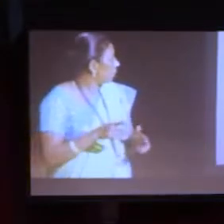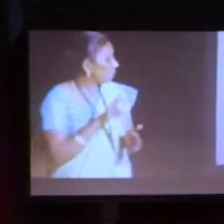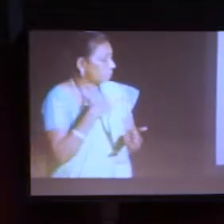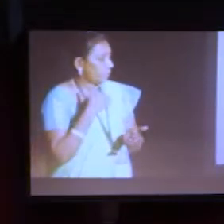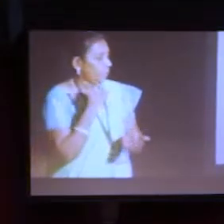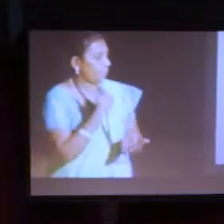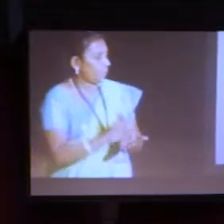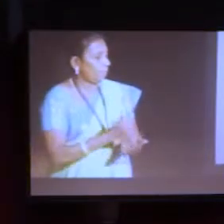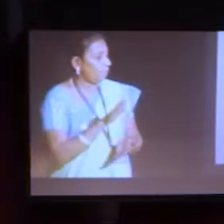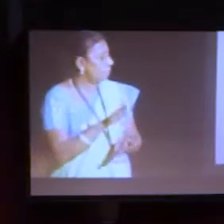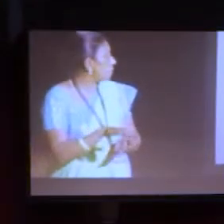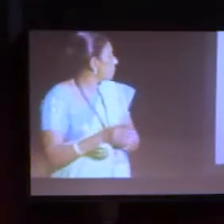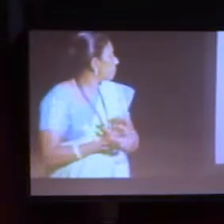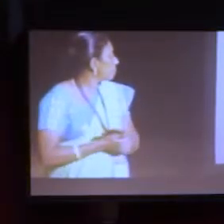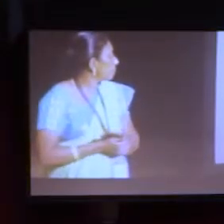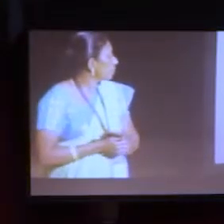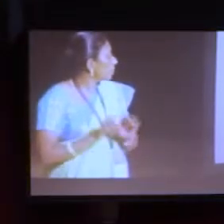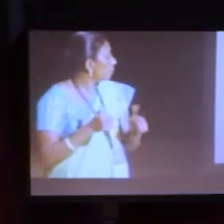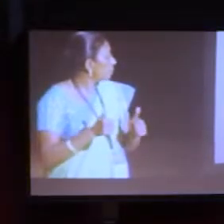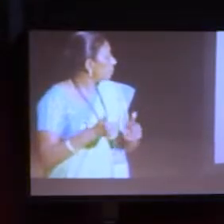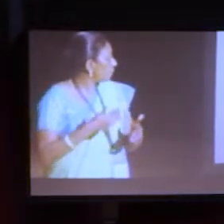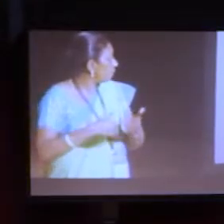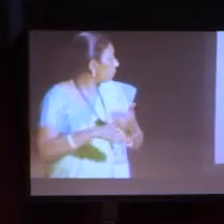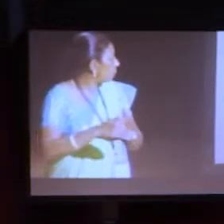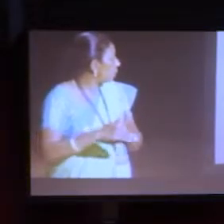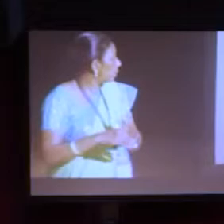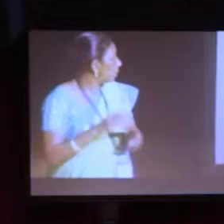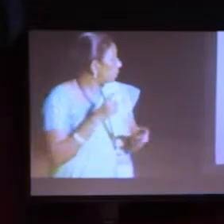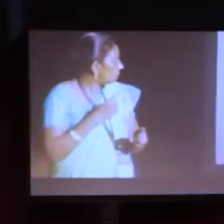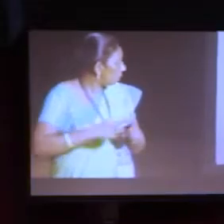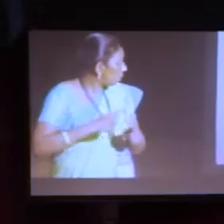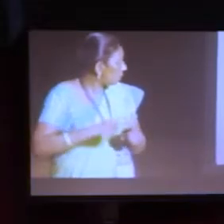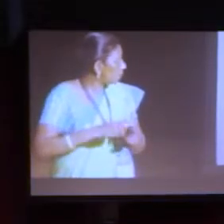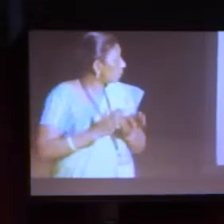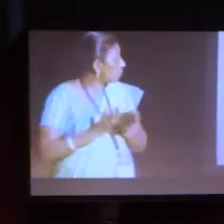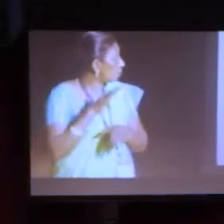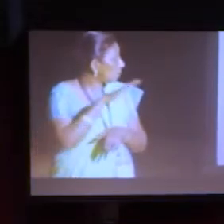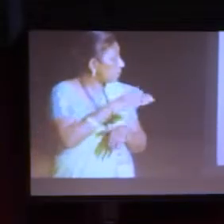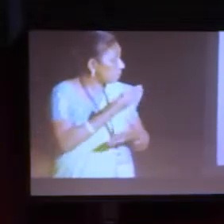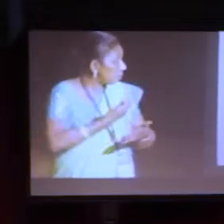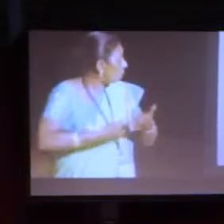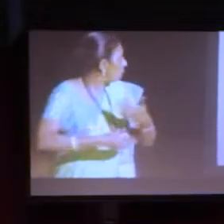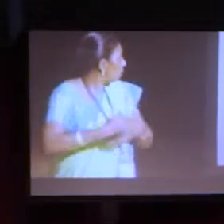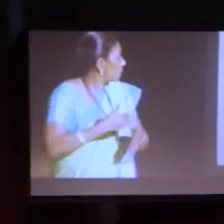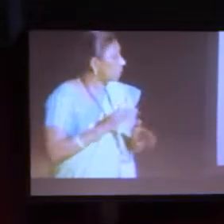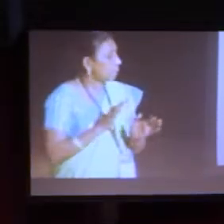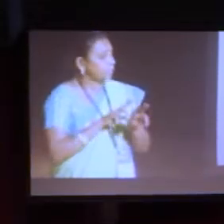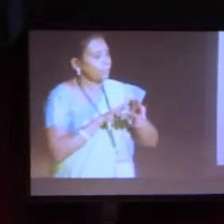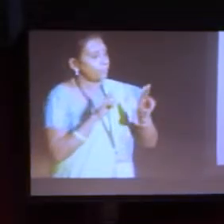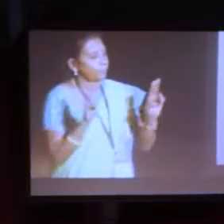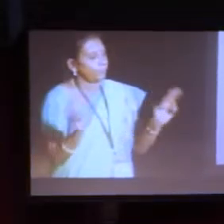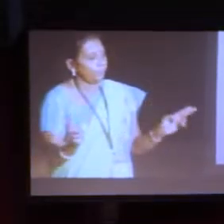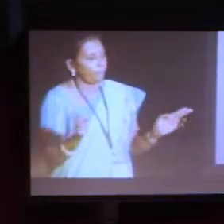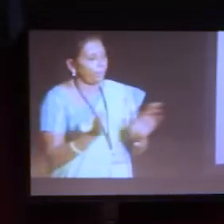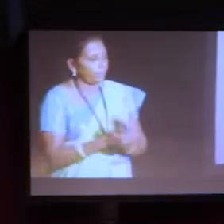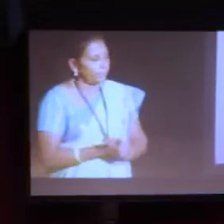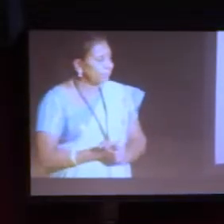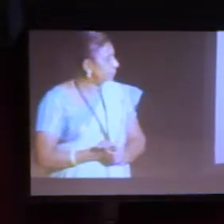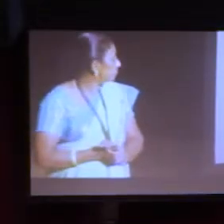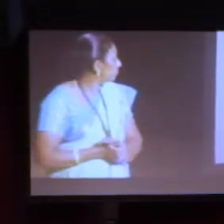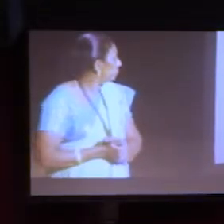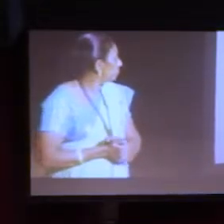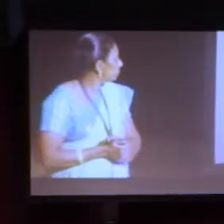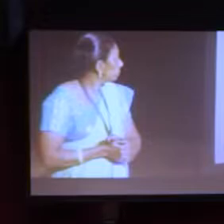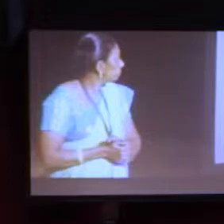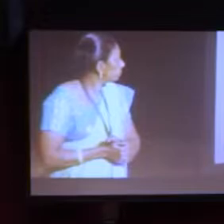it. If we're going to solve or tackle or even attempt to bridge the disability divide, partnership is how we're